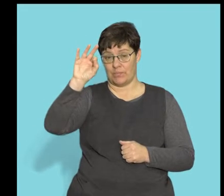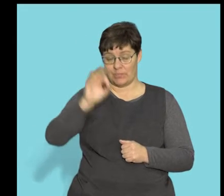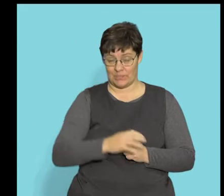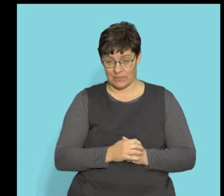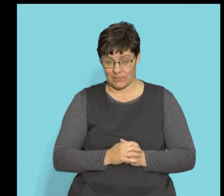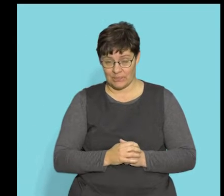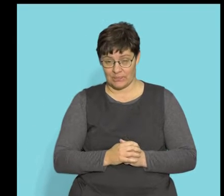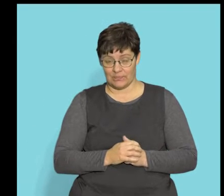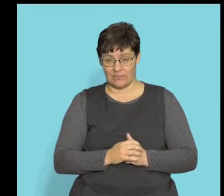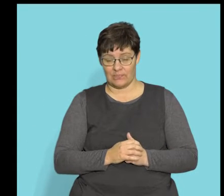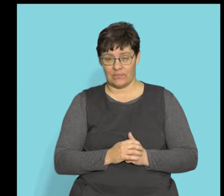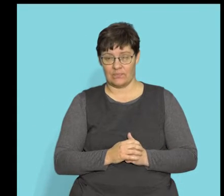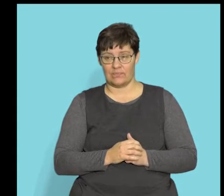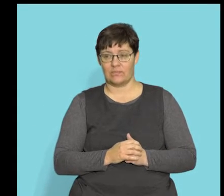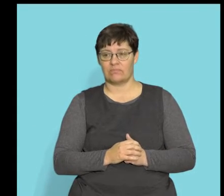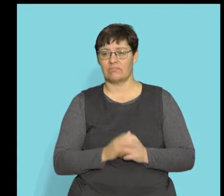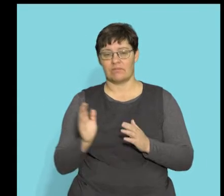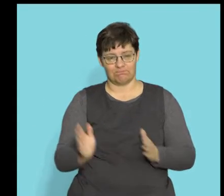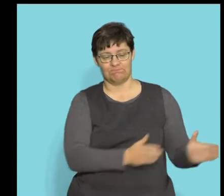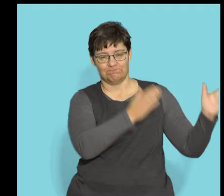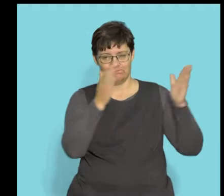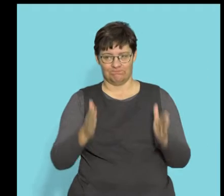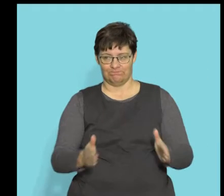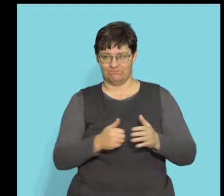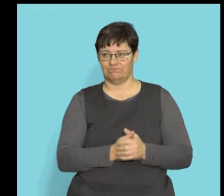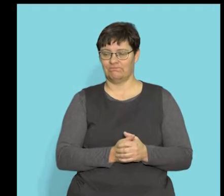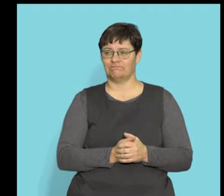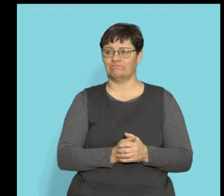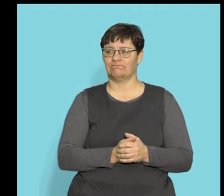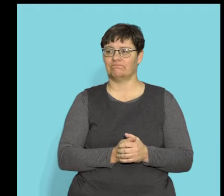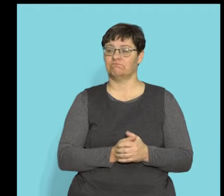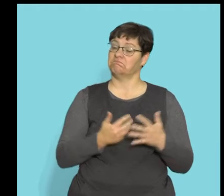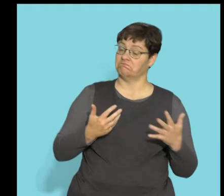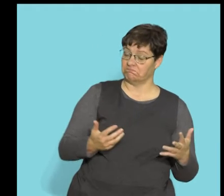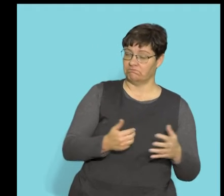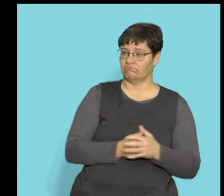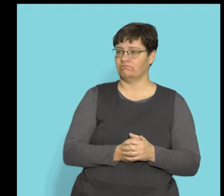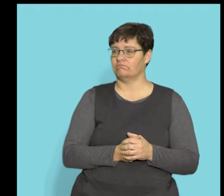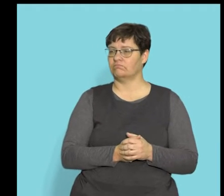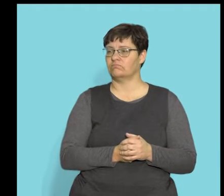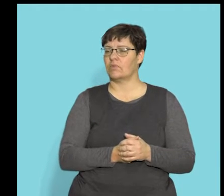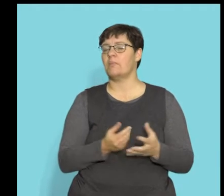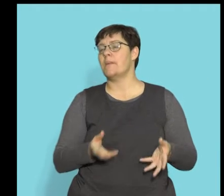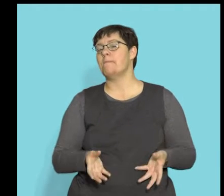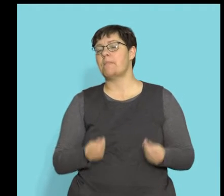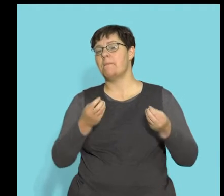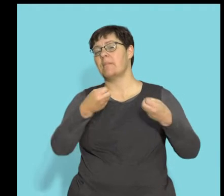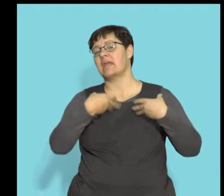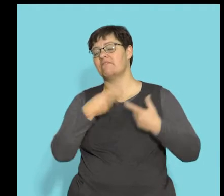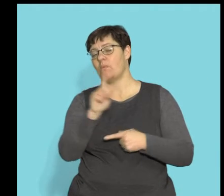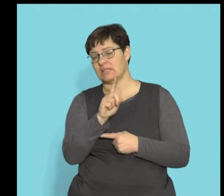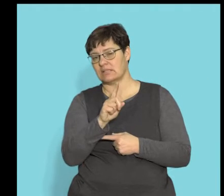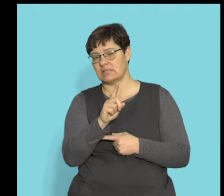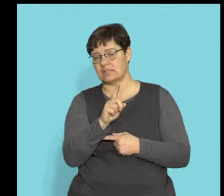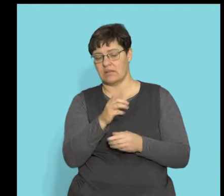226,19 centimeters cubed. Great. Let's have a look at the next example. So